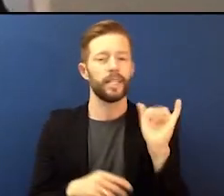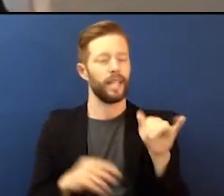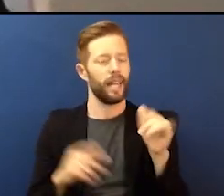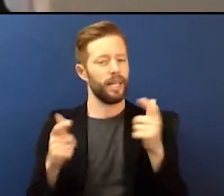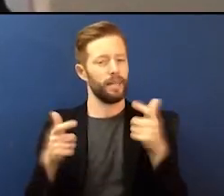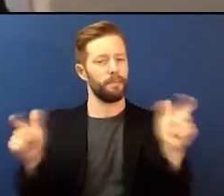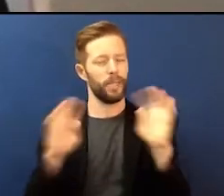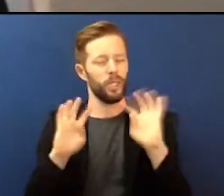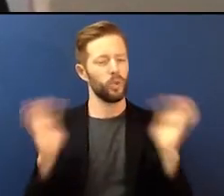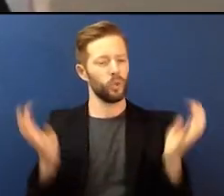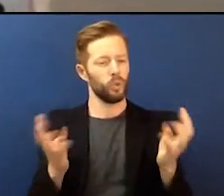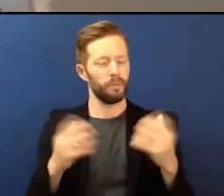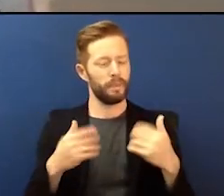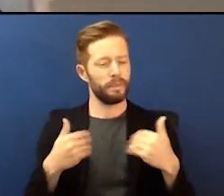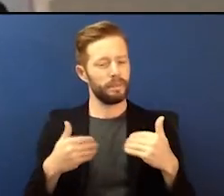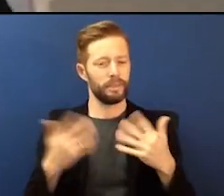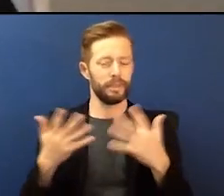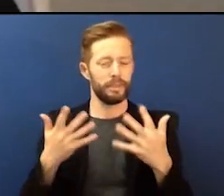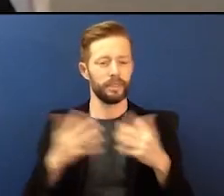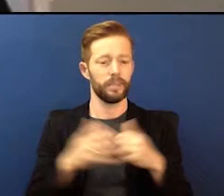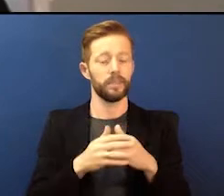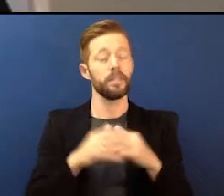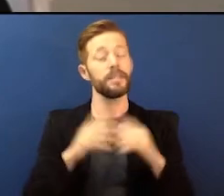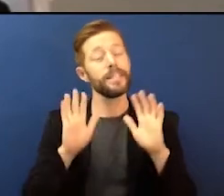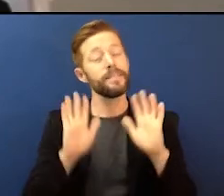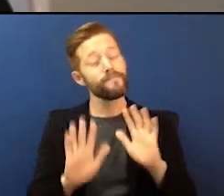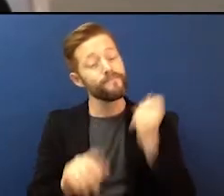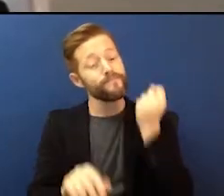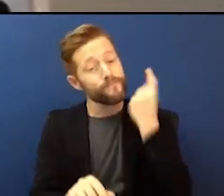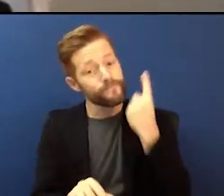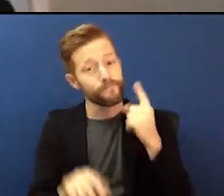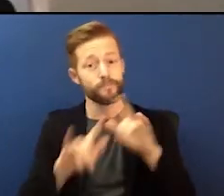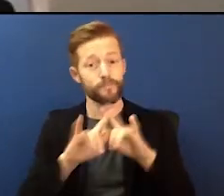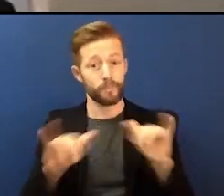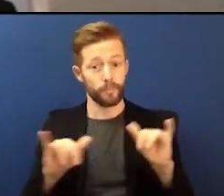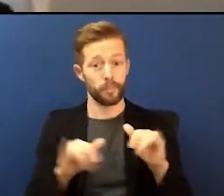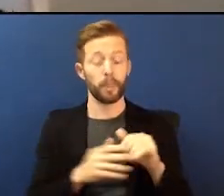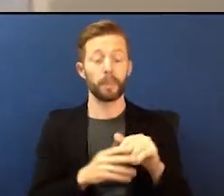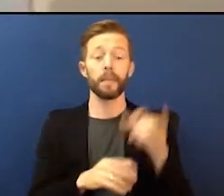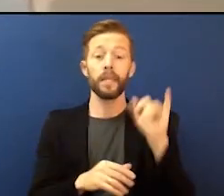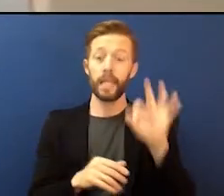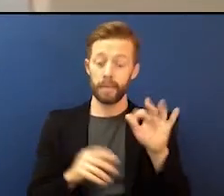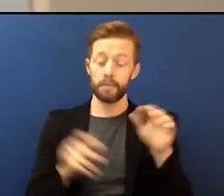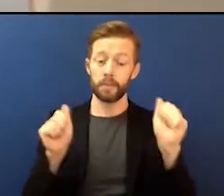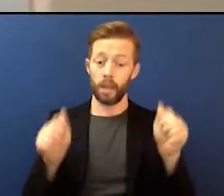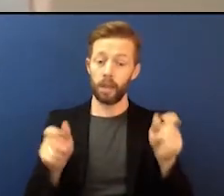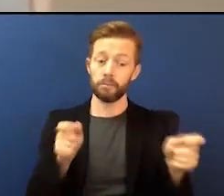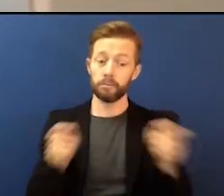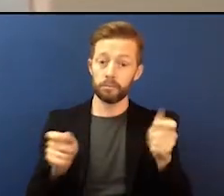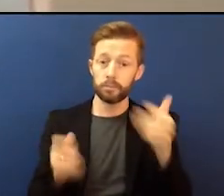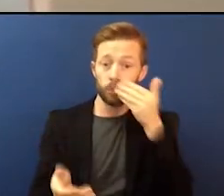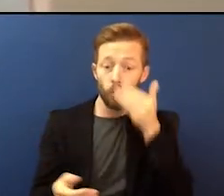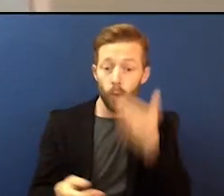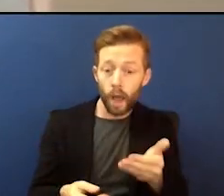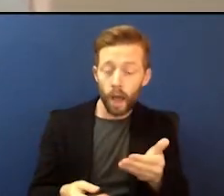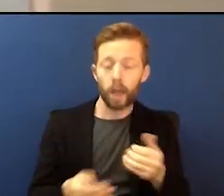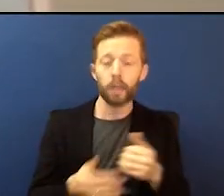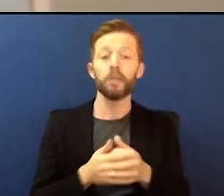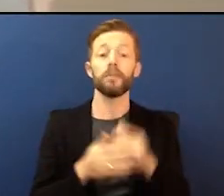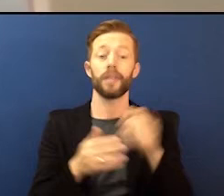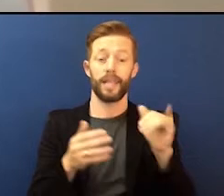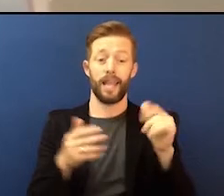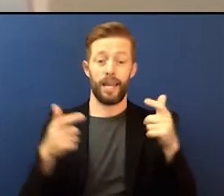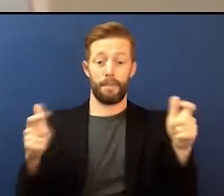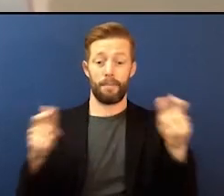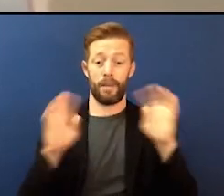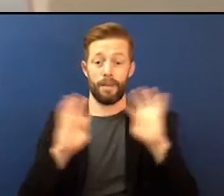It's large groups, but that being said, when managed well, large